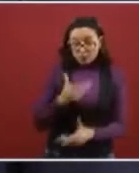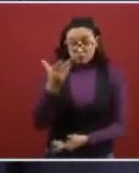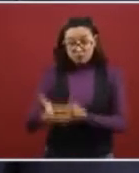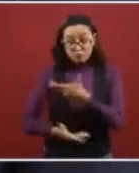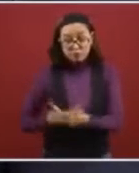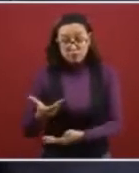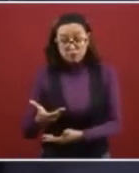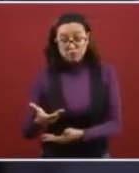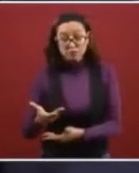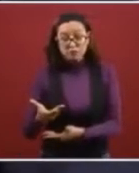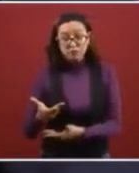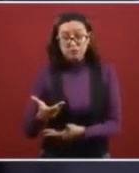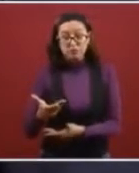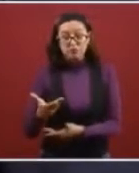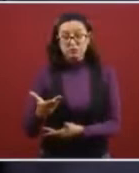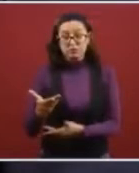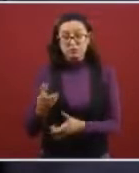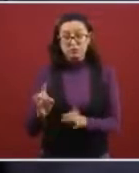tiene que ser